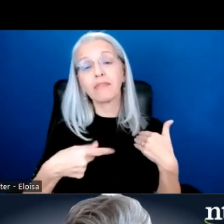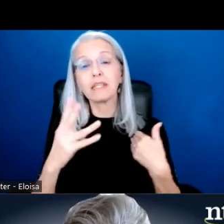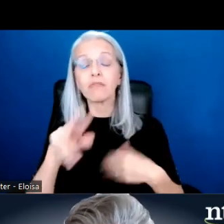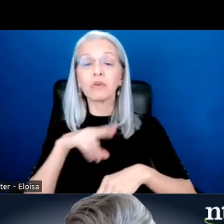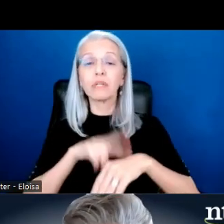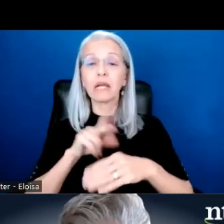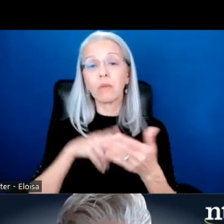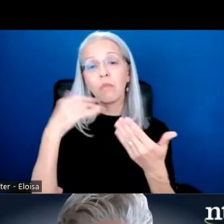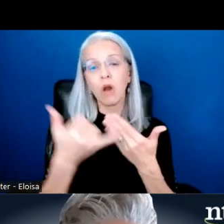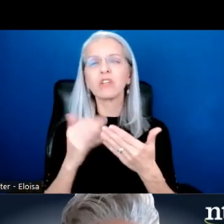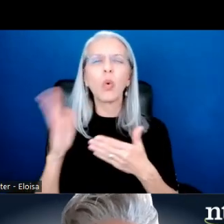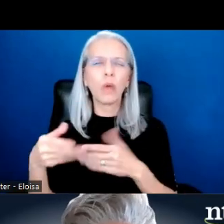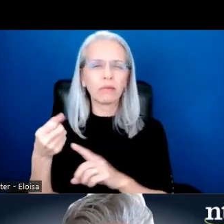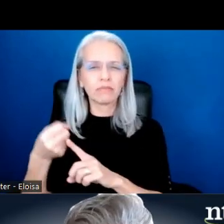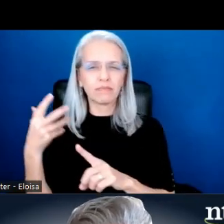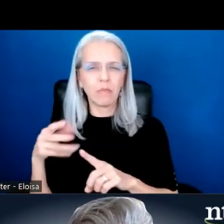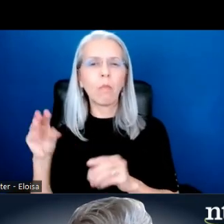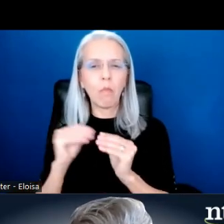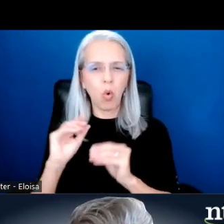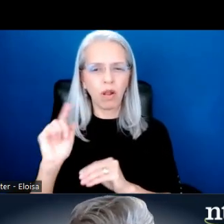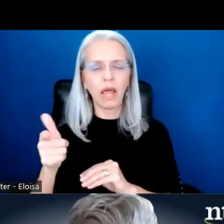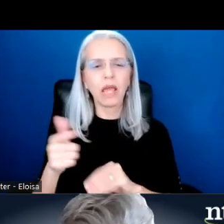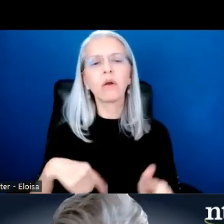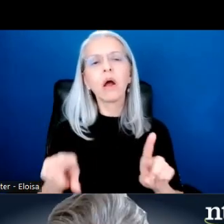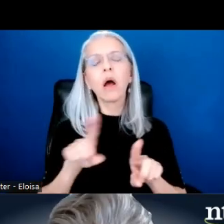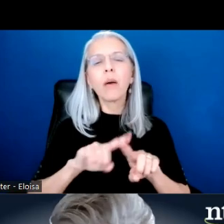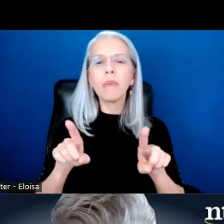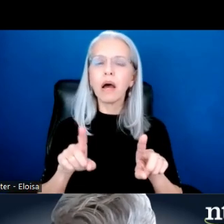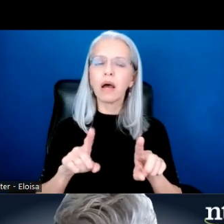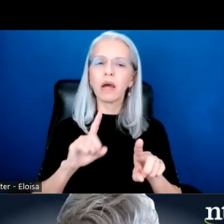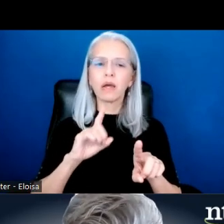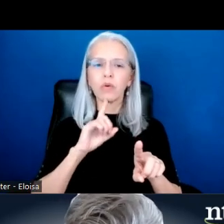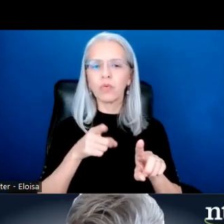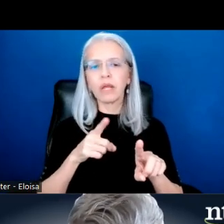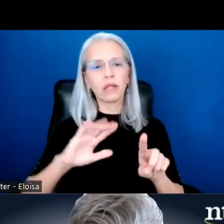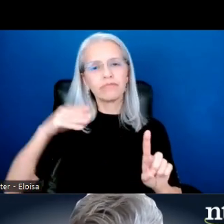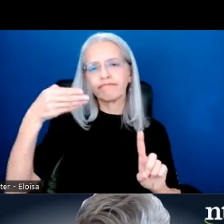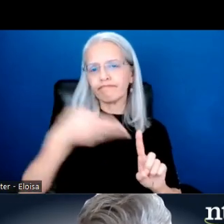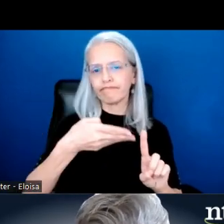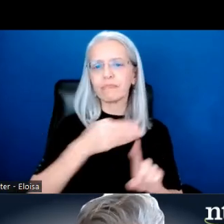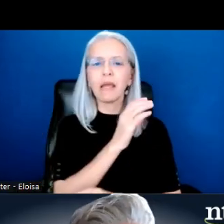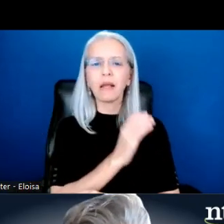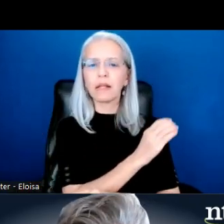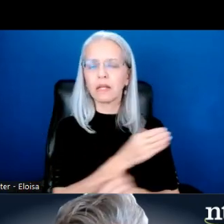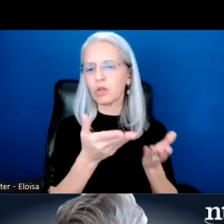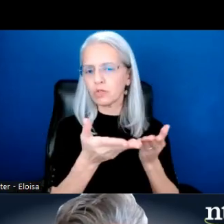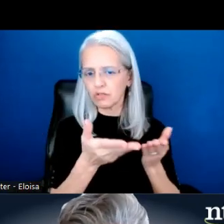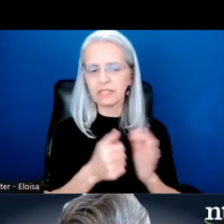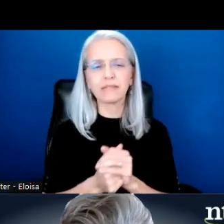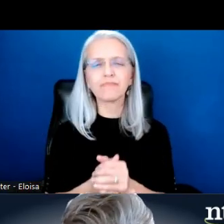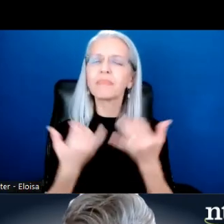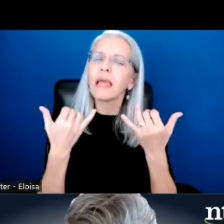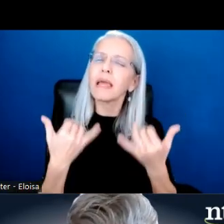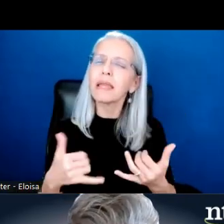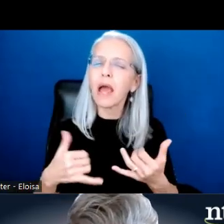we'll reference later on, but we are true to form in clinical services. Now, let's talk a little bit